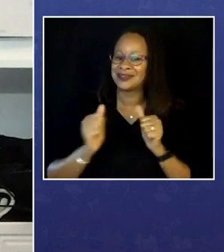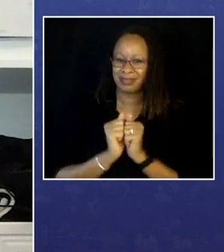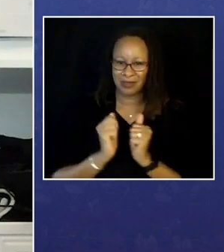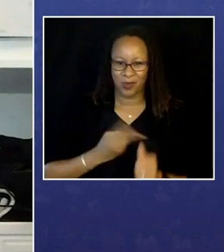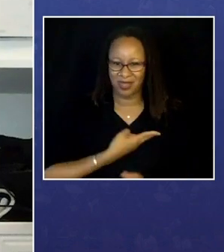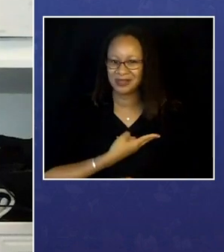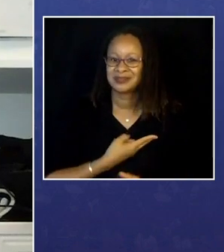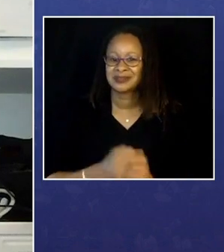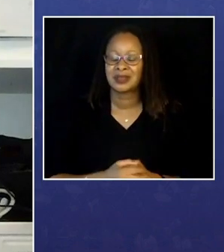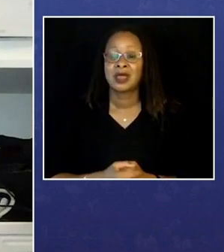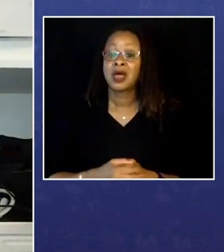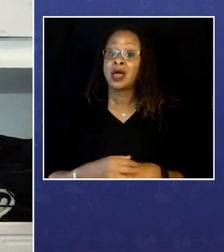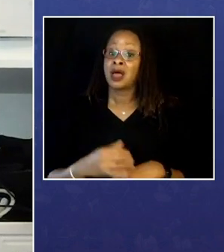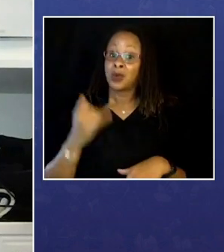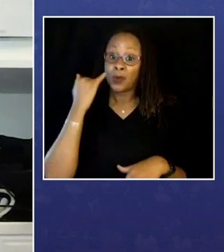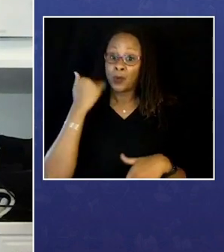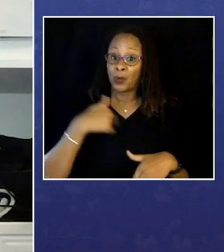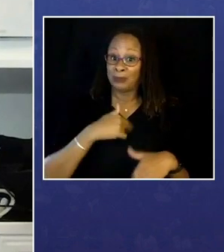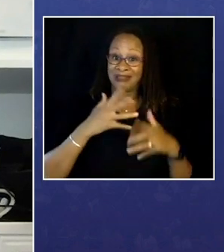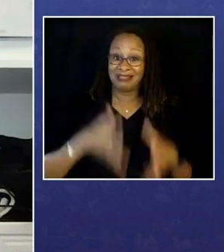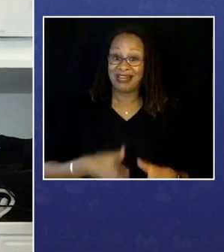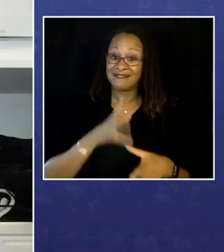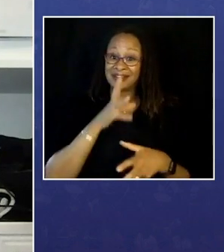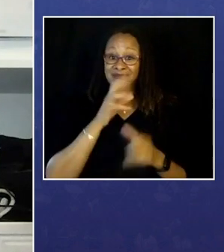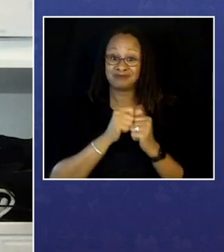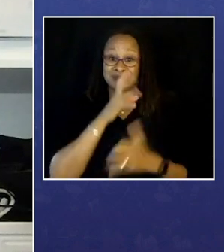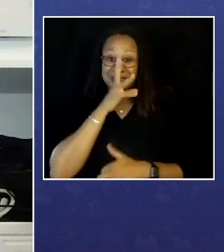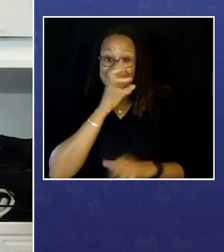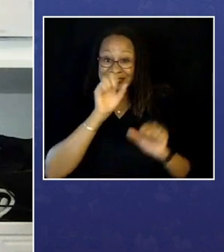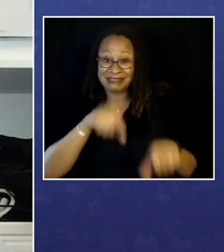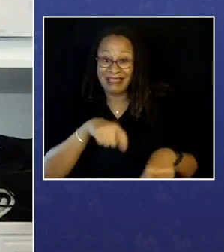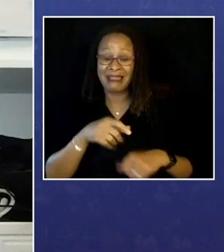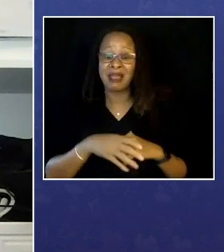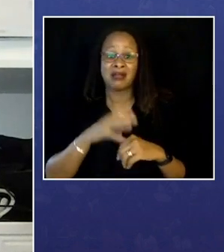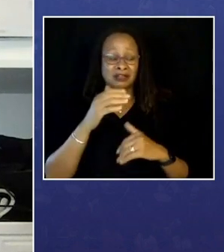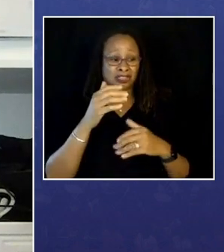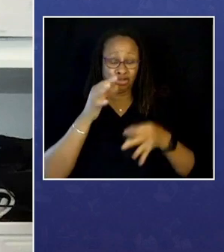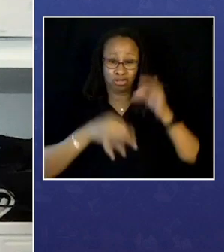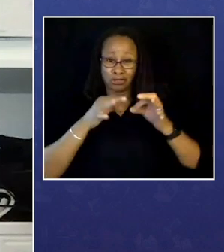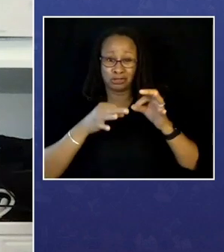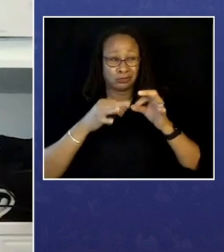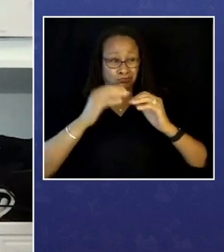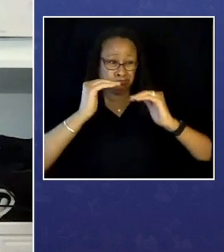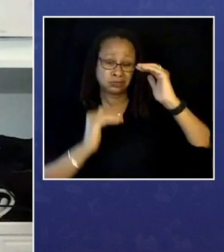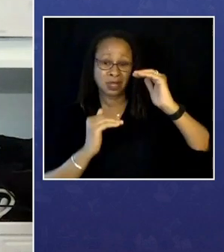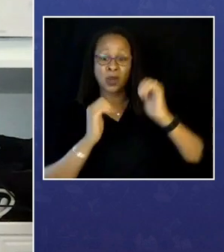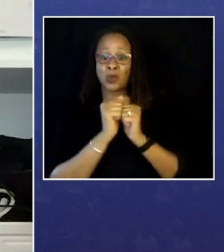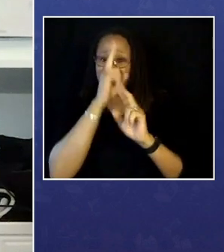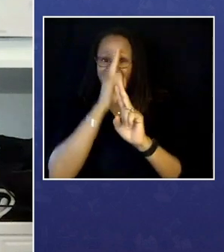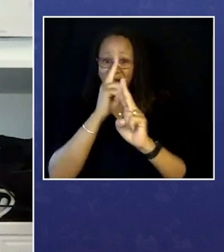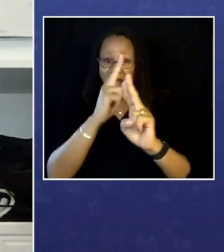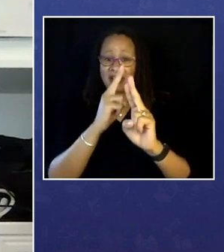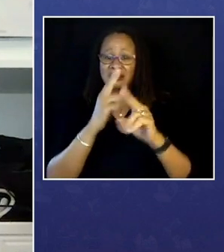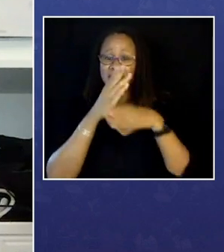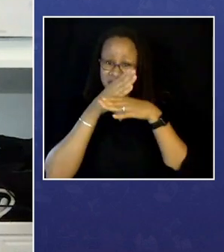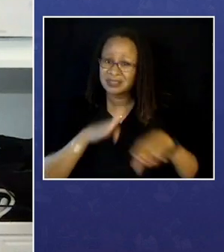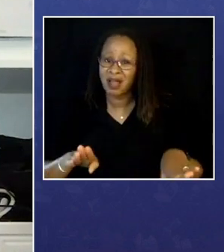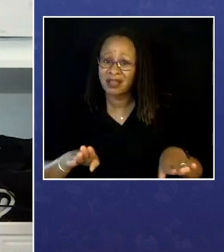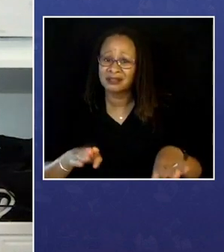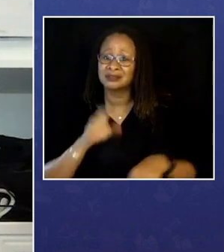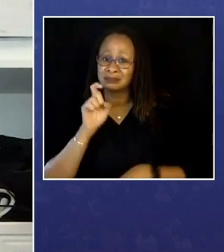on. And we've been left speechless by a grave injustice that is best honored with a moment of reverent